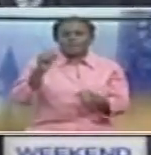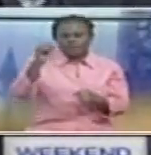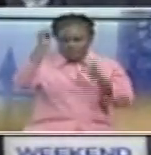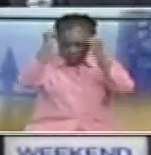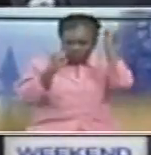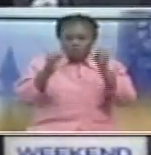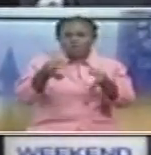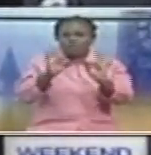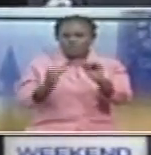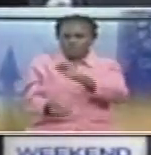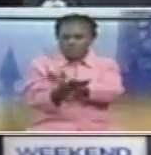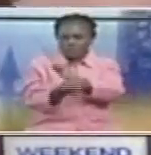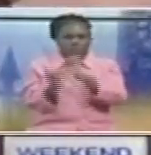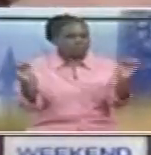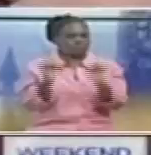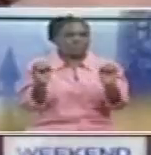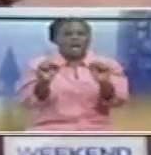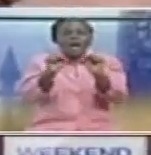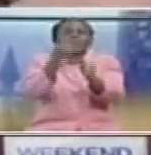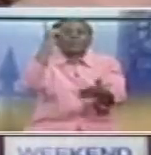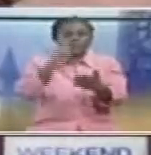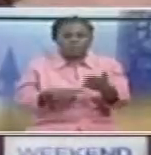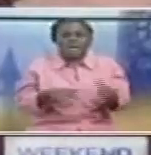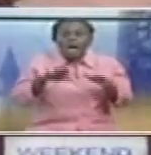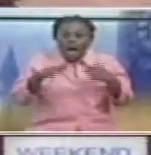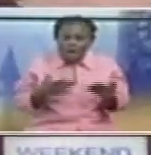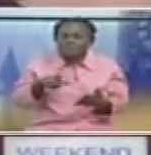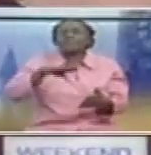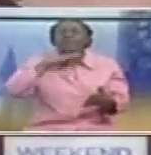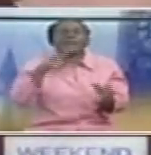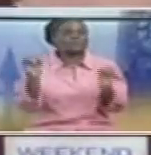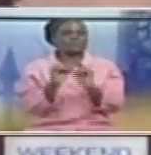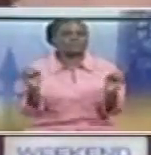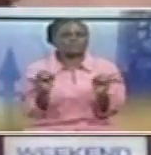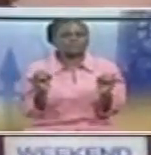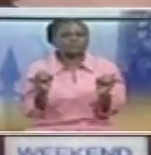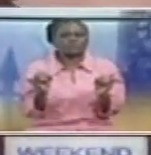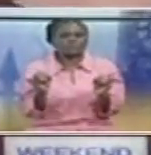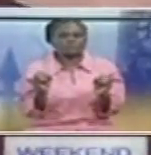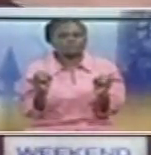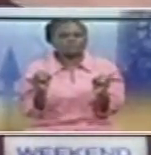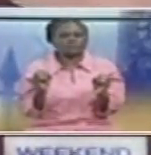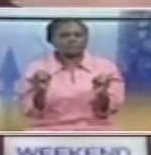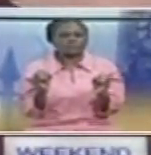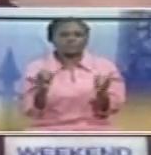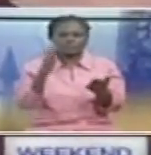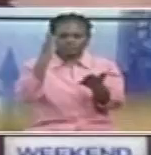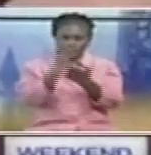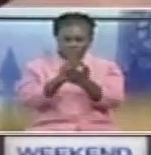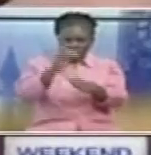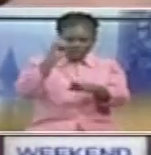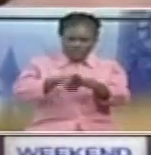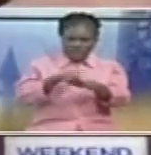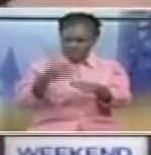no official explanation to what happened to him, how or where he was taken from. Yeah, kabisa. Angalia wakati hata